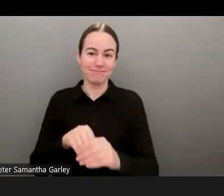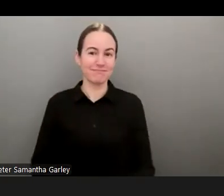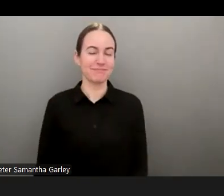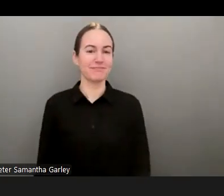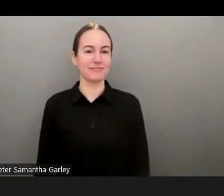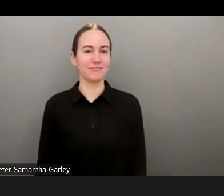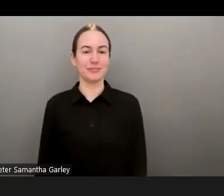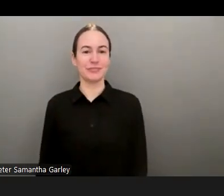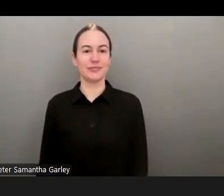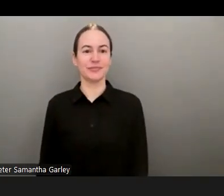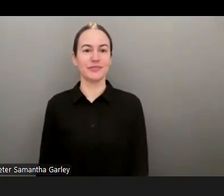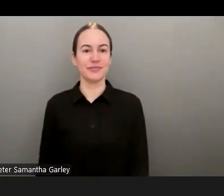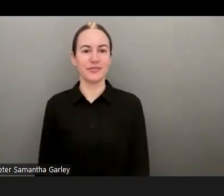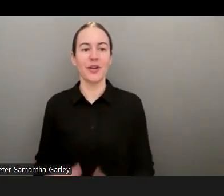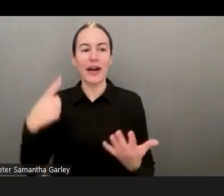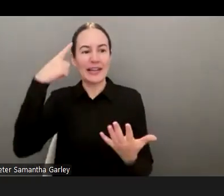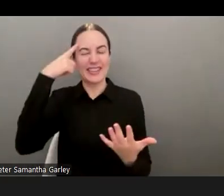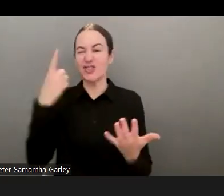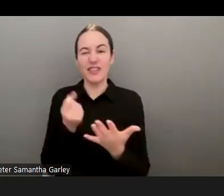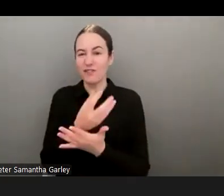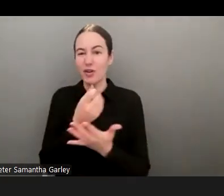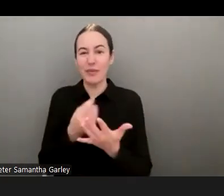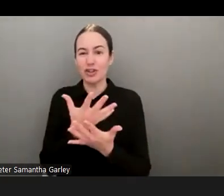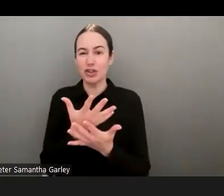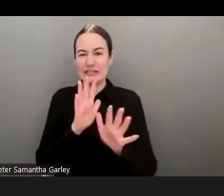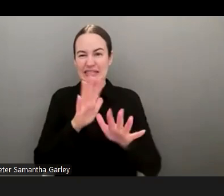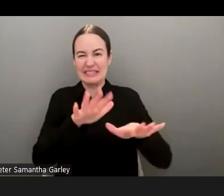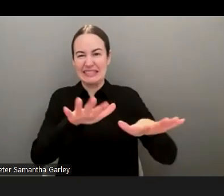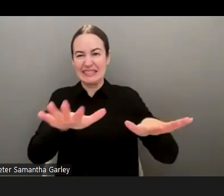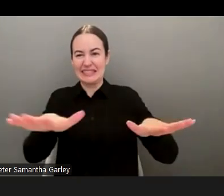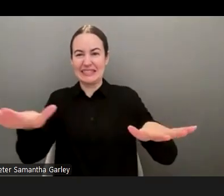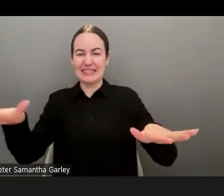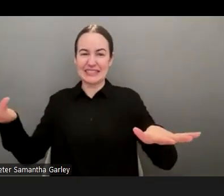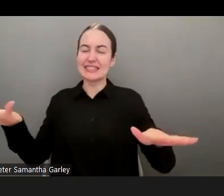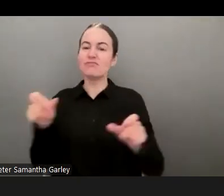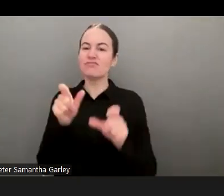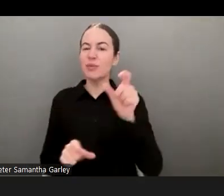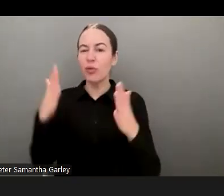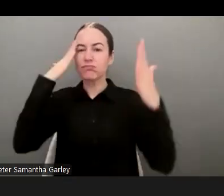So I think getting the word out and making everyone aware of